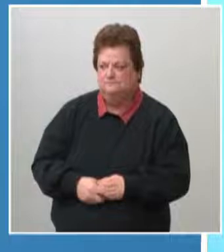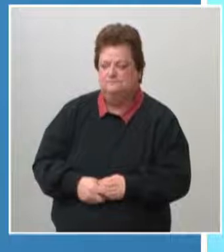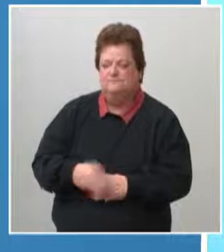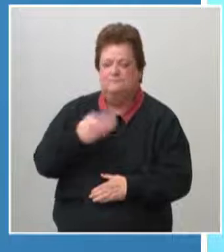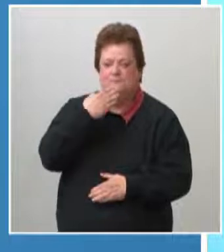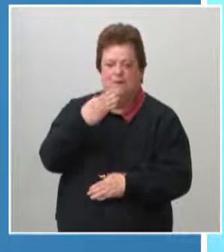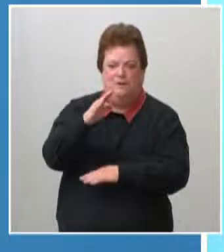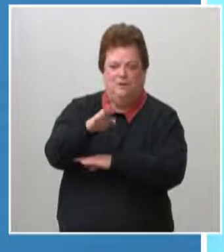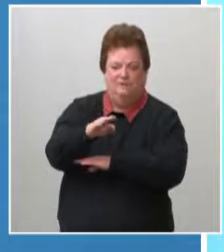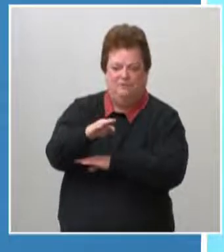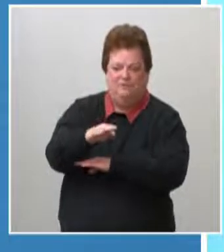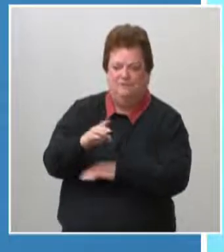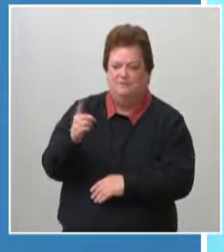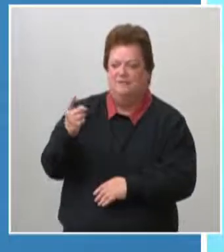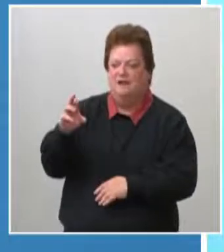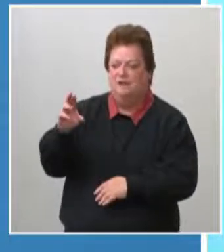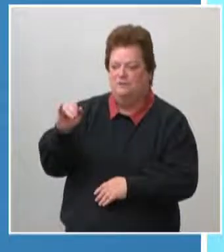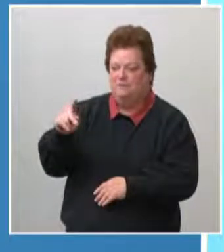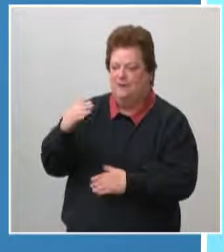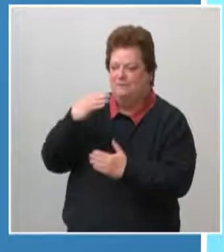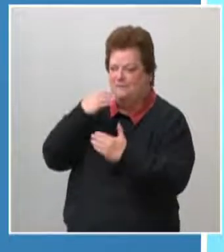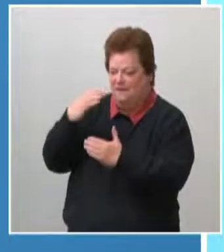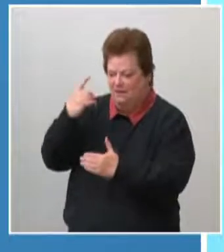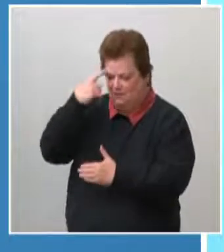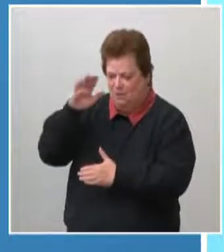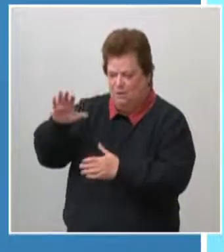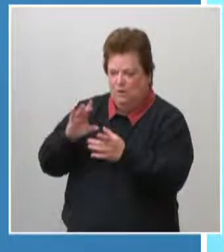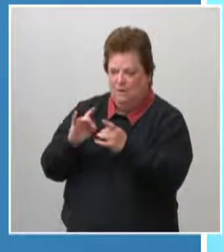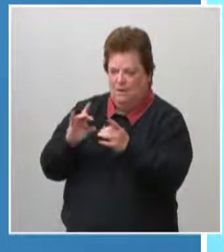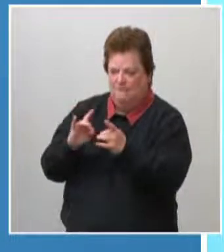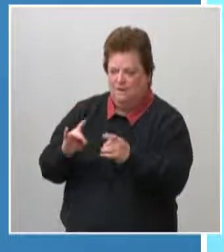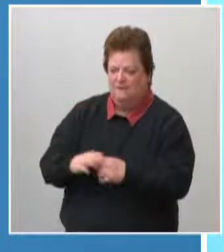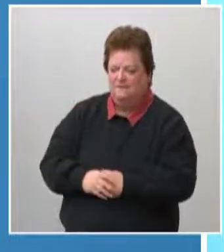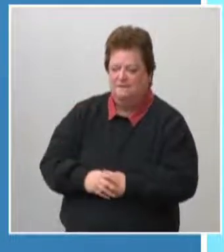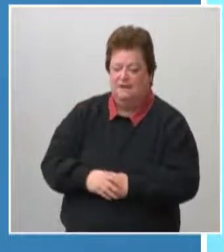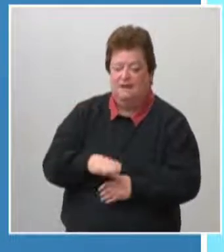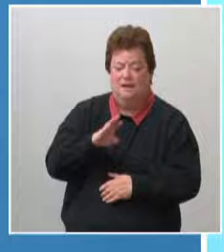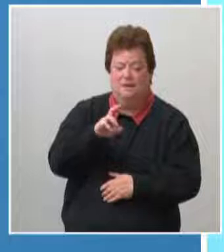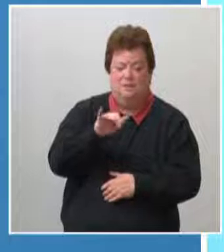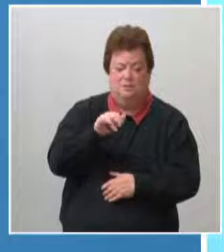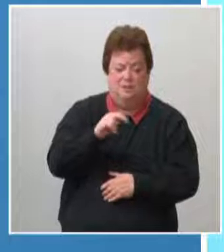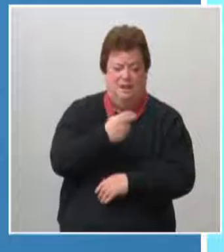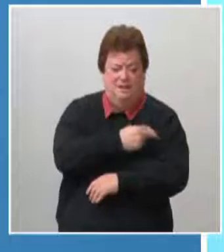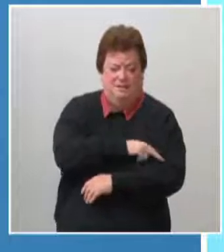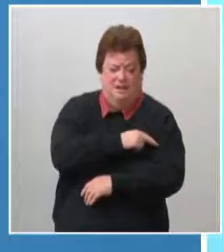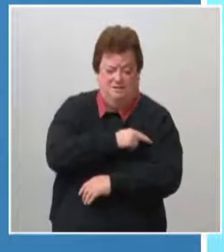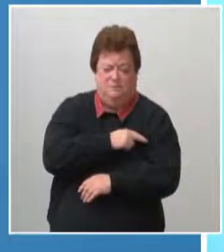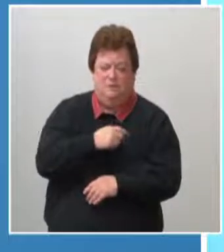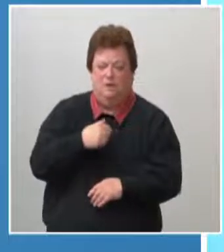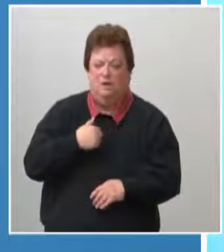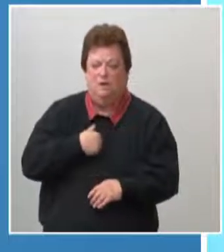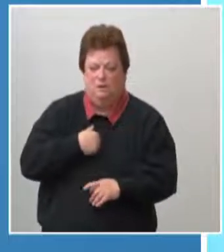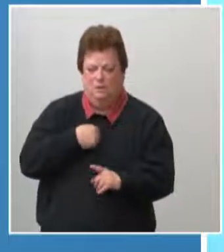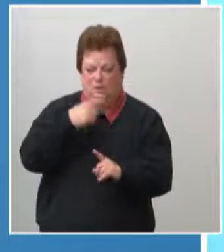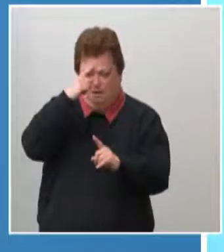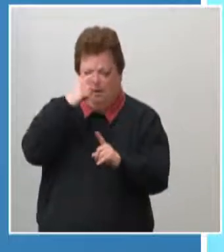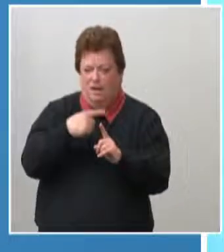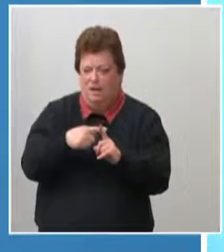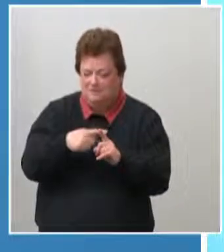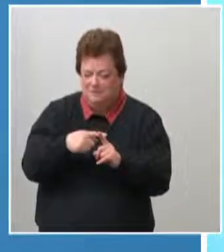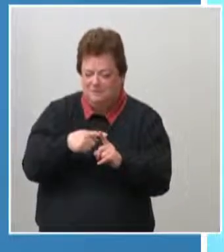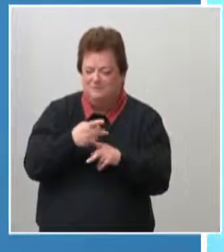Good afternoon. Thanks, Dr. Rapp, for your comments. So at Bryan, we're optimistically